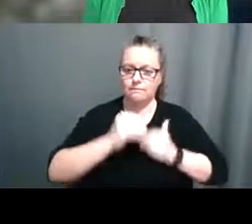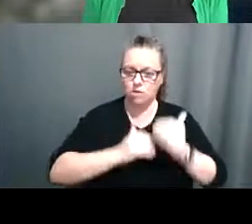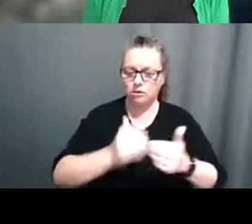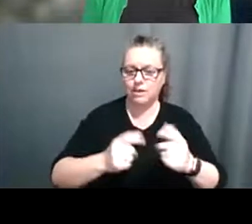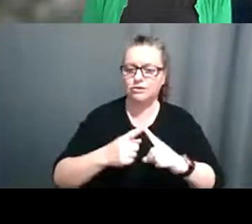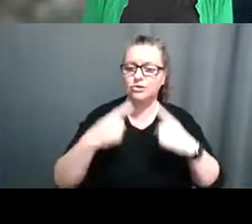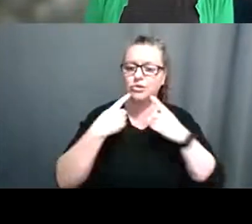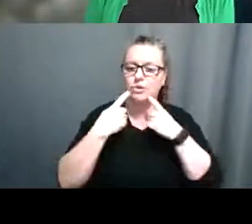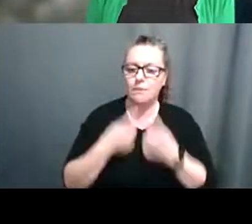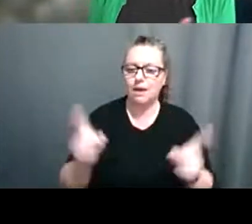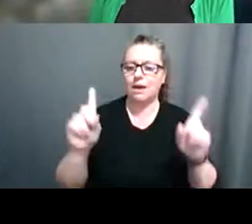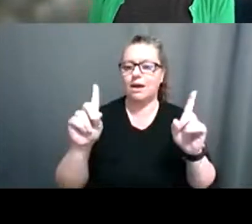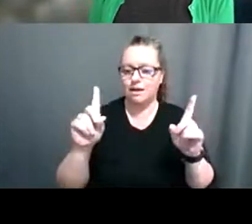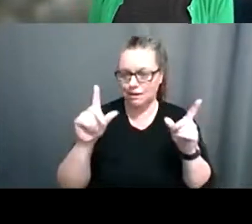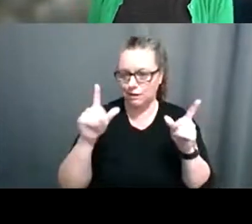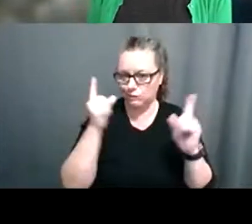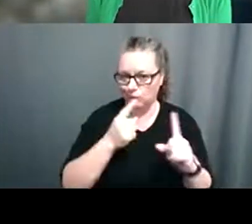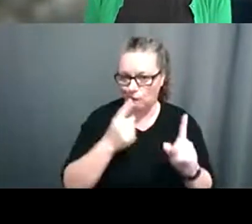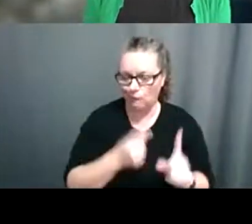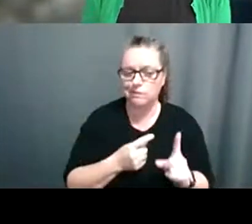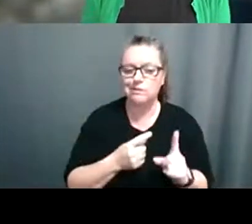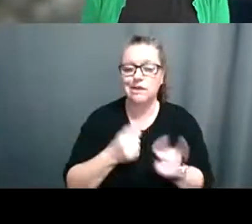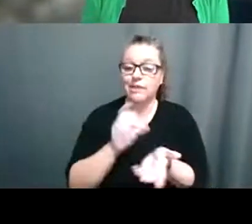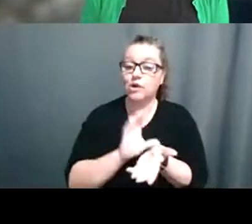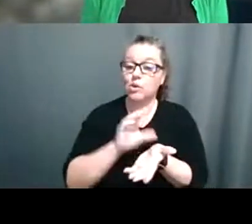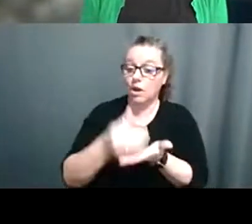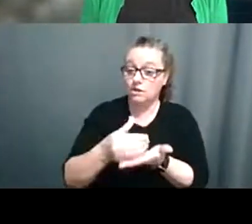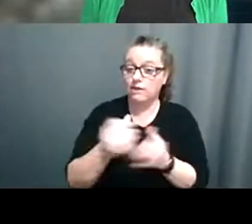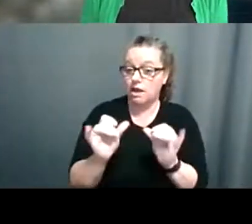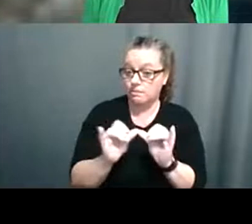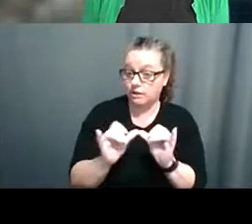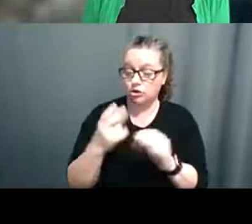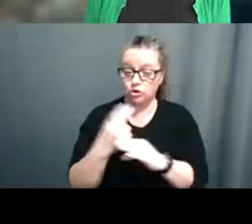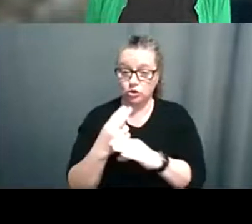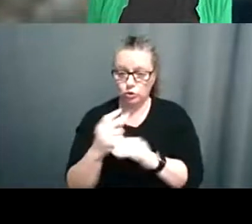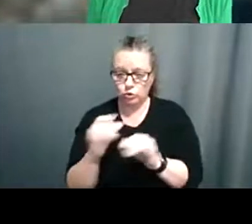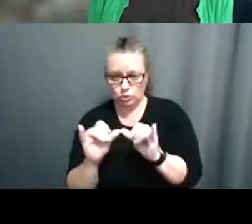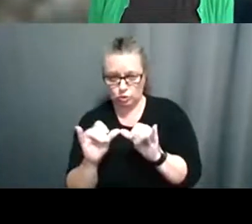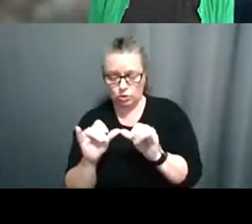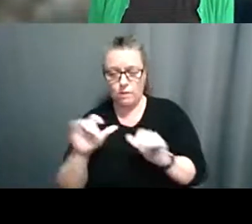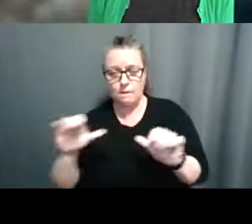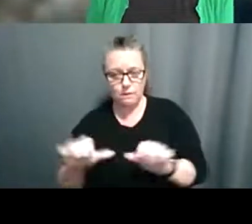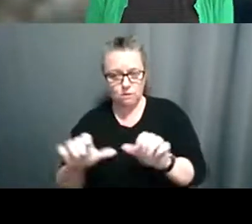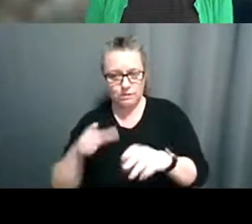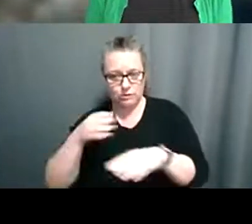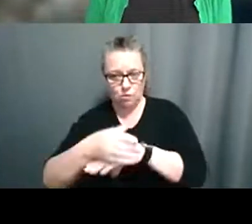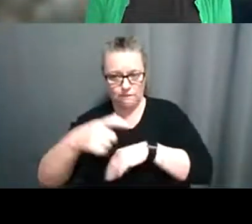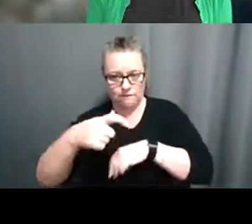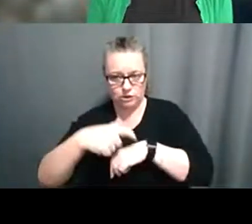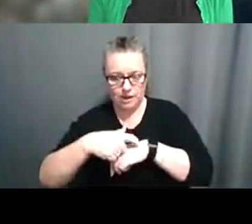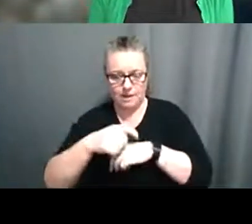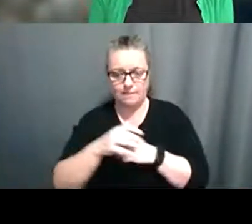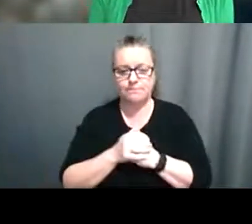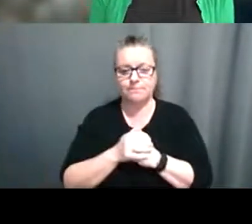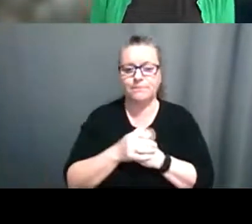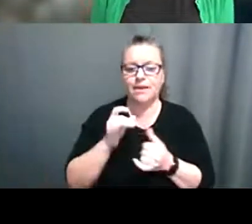achieving its goals. They are quantifiable measures used to gauge performance over time. And then